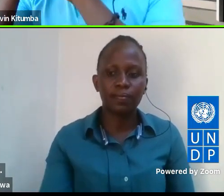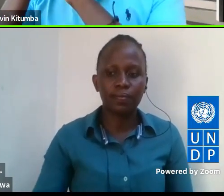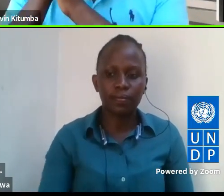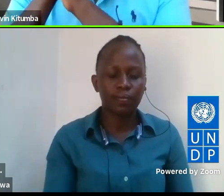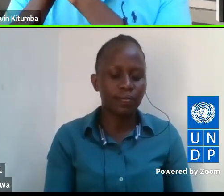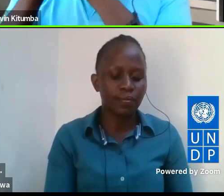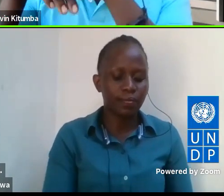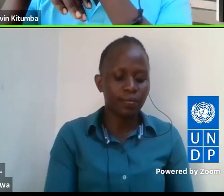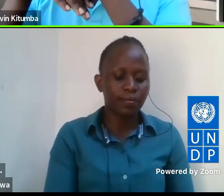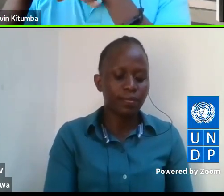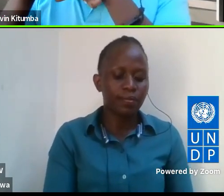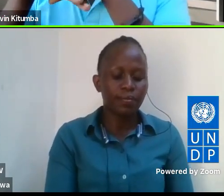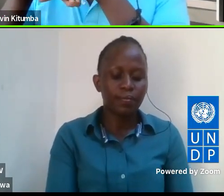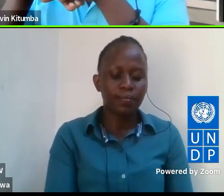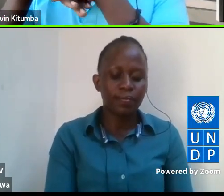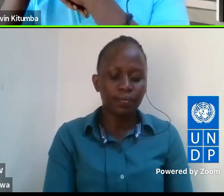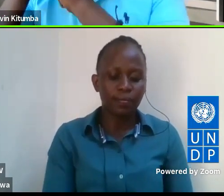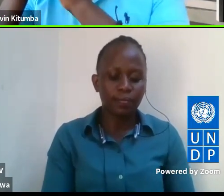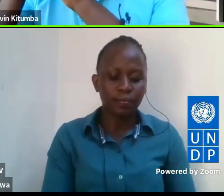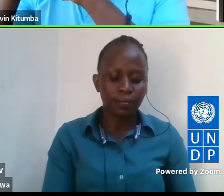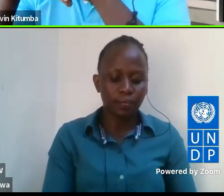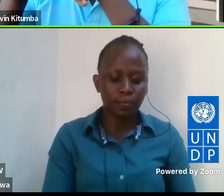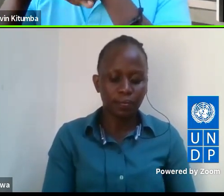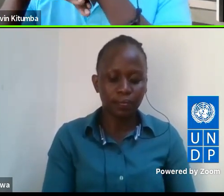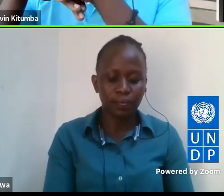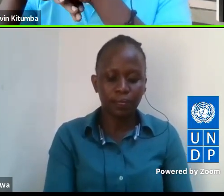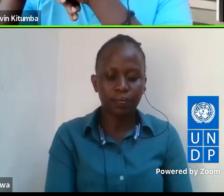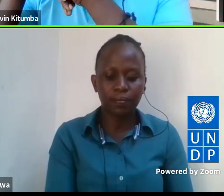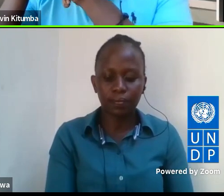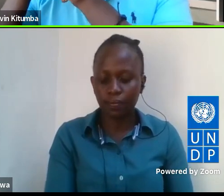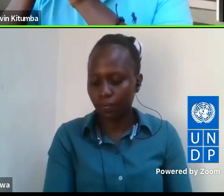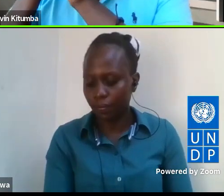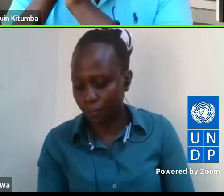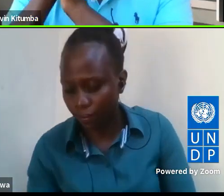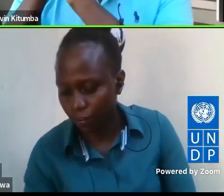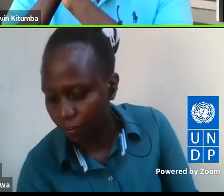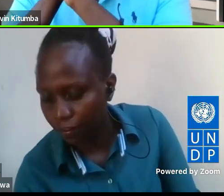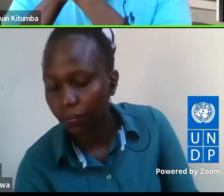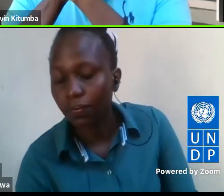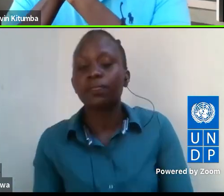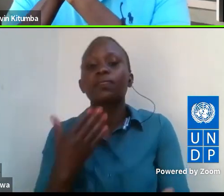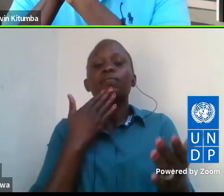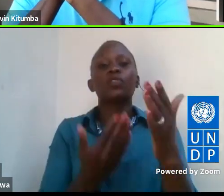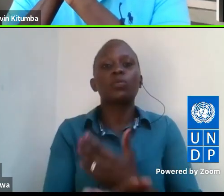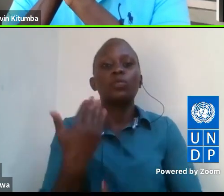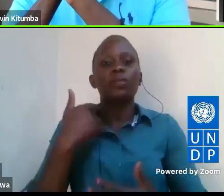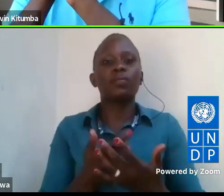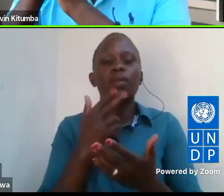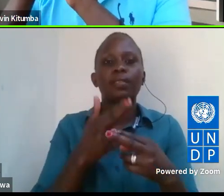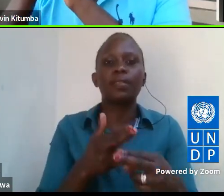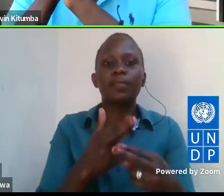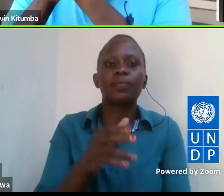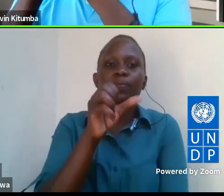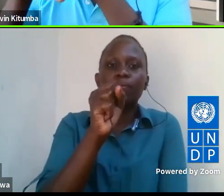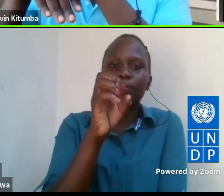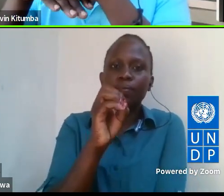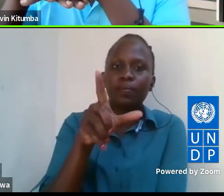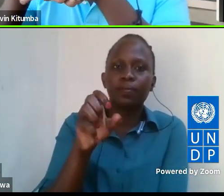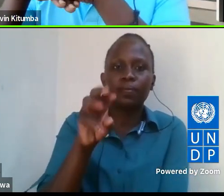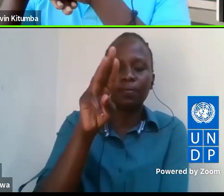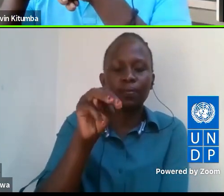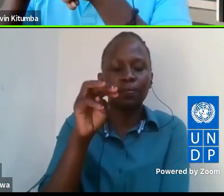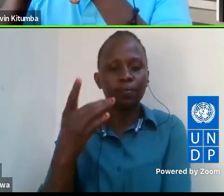Hello guys, and very good morning to everyone on the channel today. My name is Solomon Kitumba, and I'm the founder and head of product at